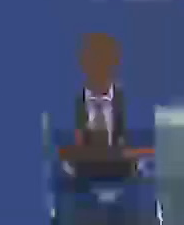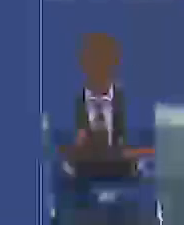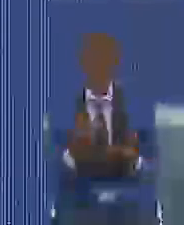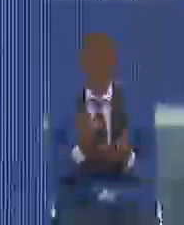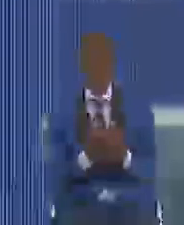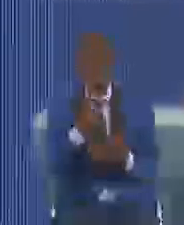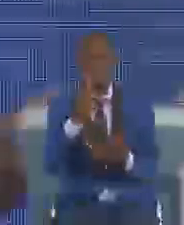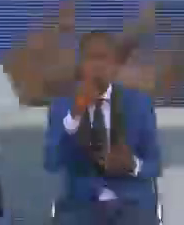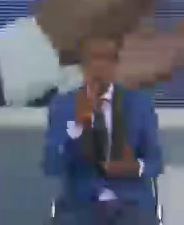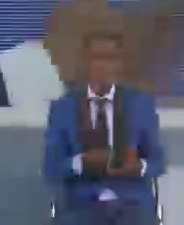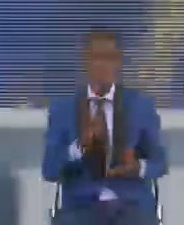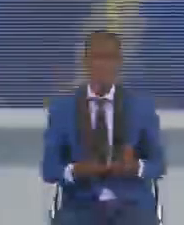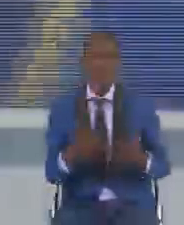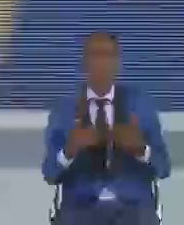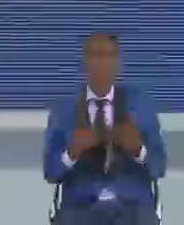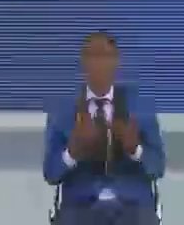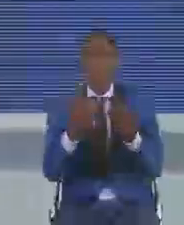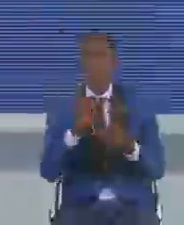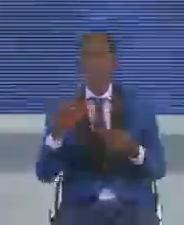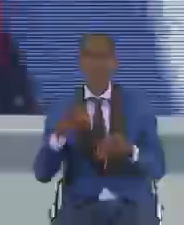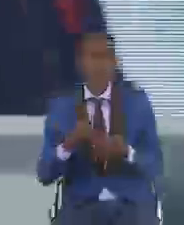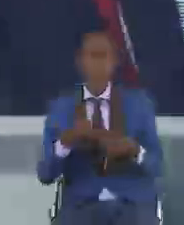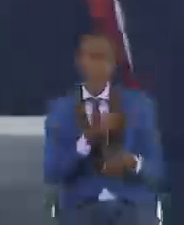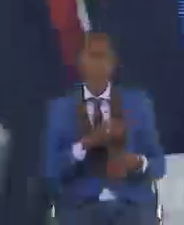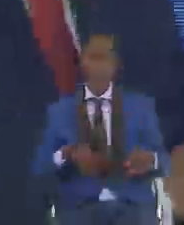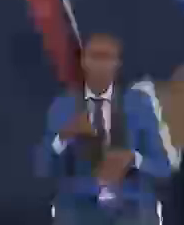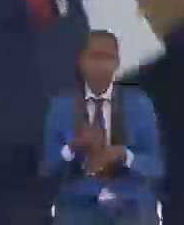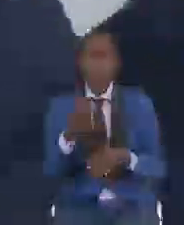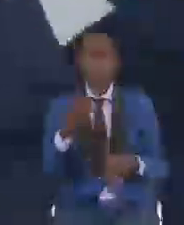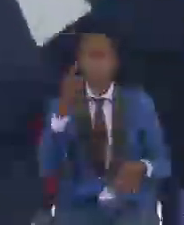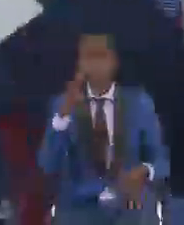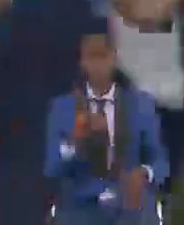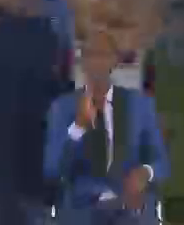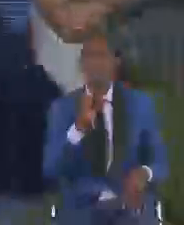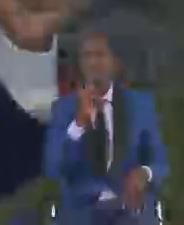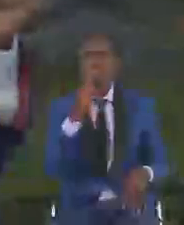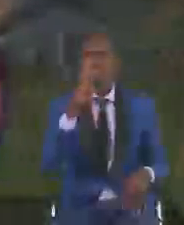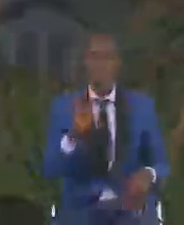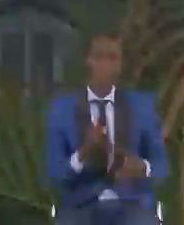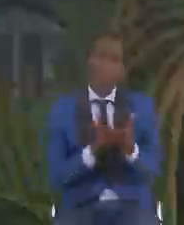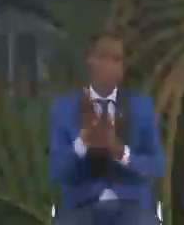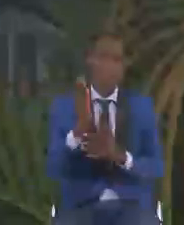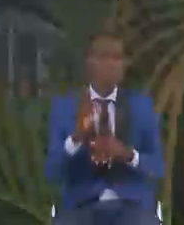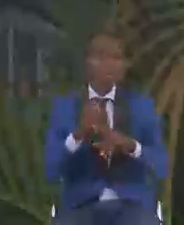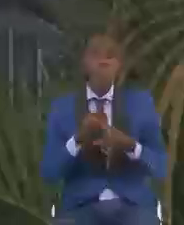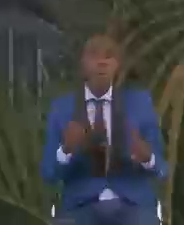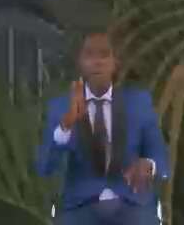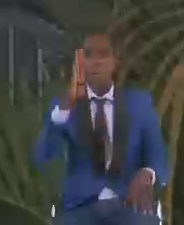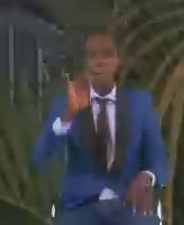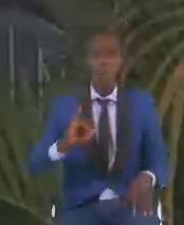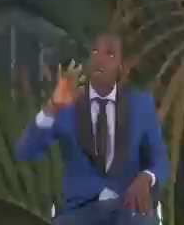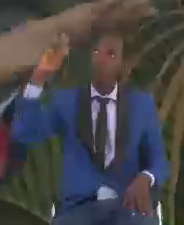merit. Coming into the kingdom is not something you merit. By grace are you